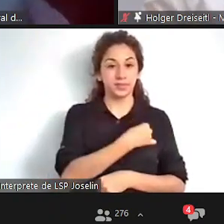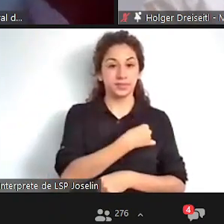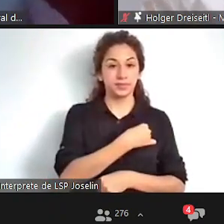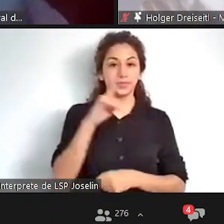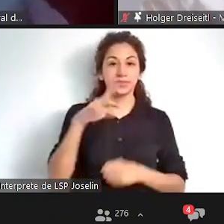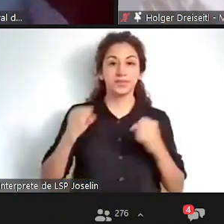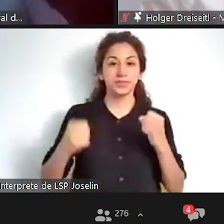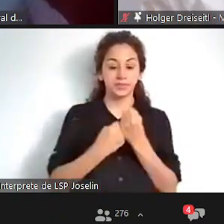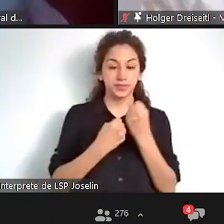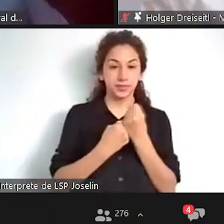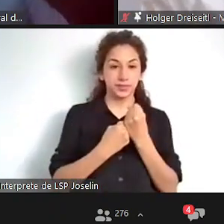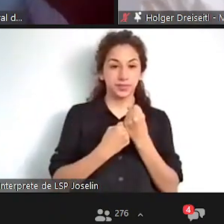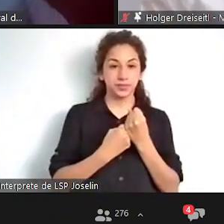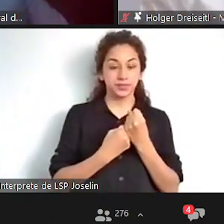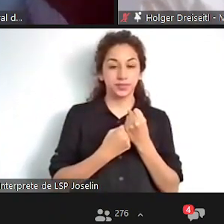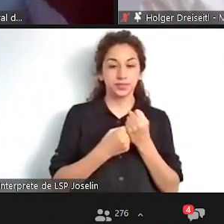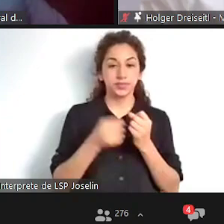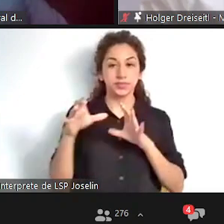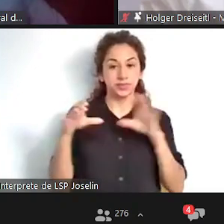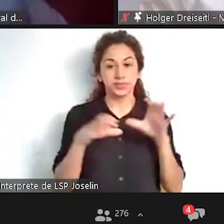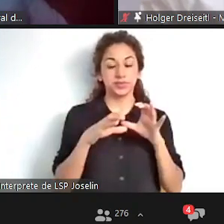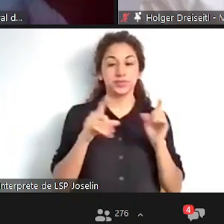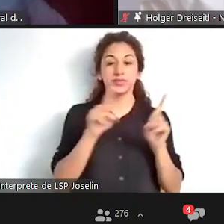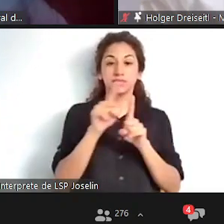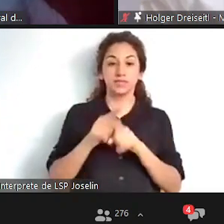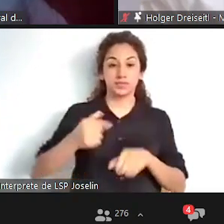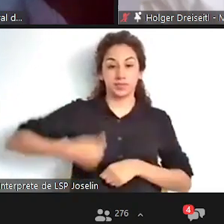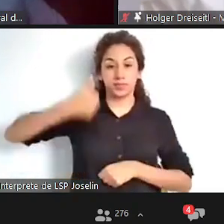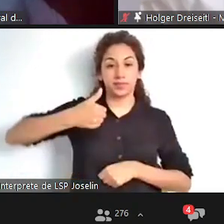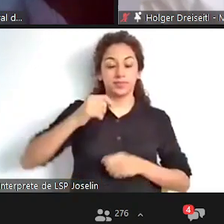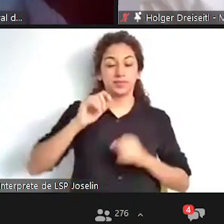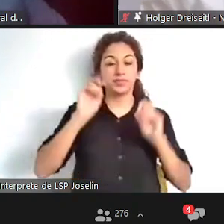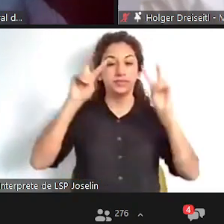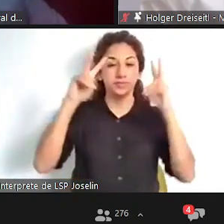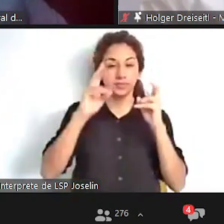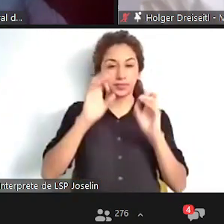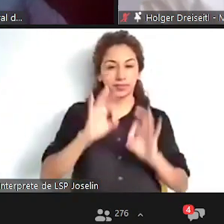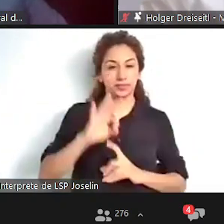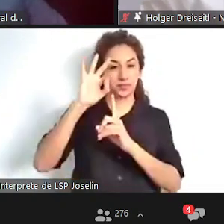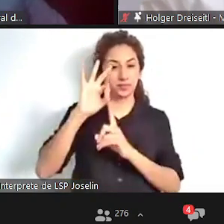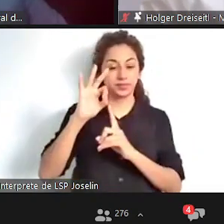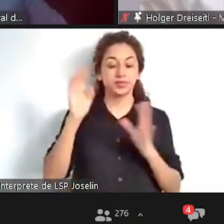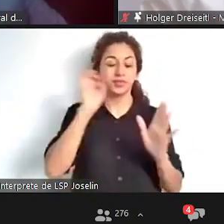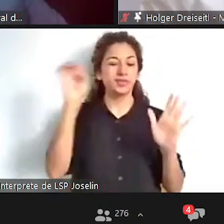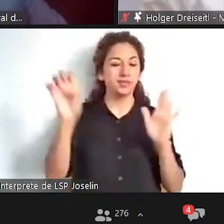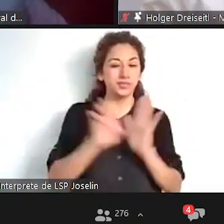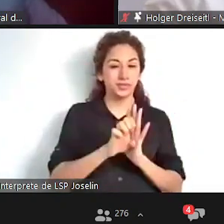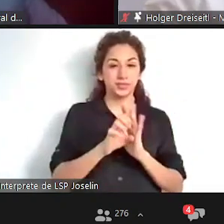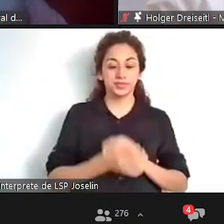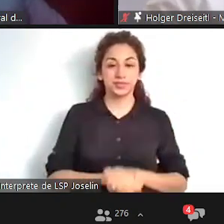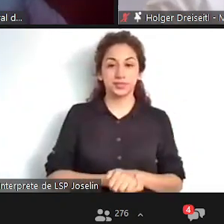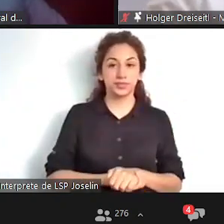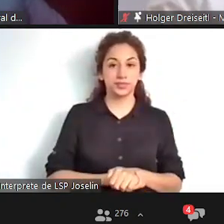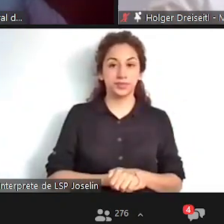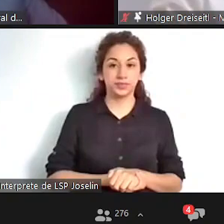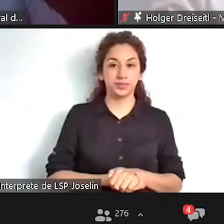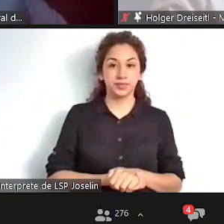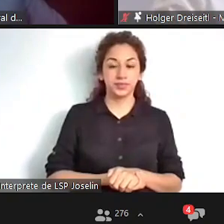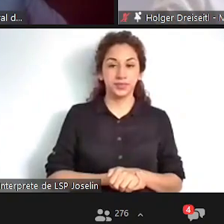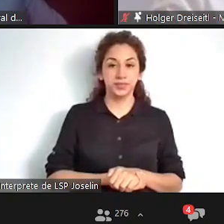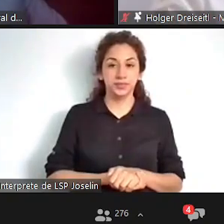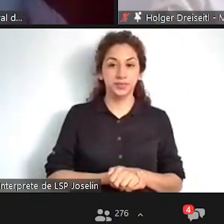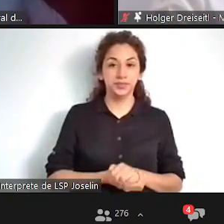a other ministries that would like to support the access and the actions and specific issues for example